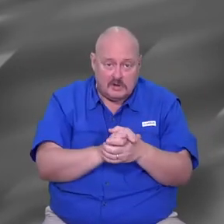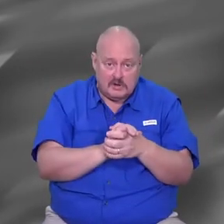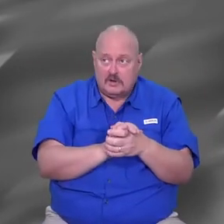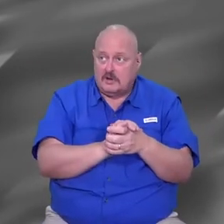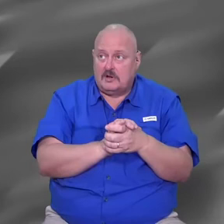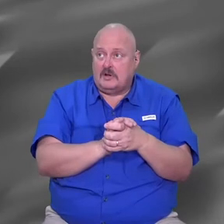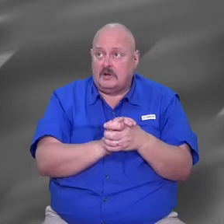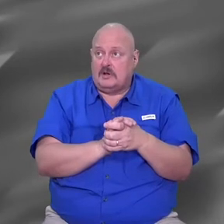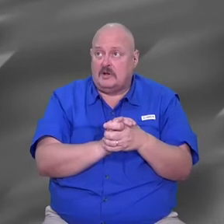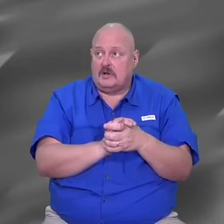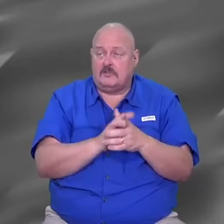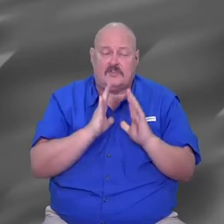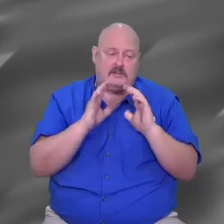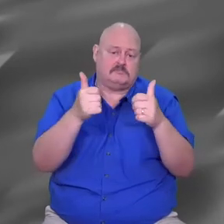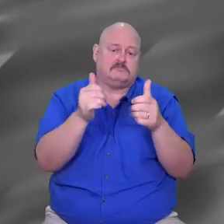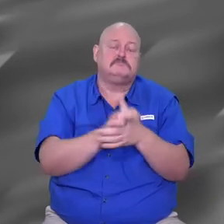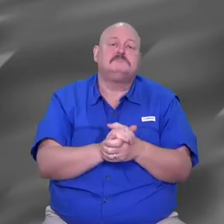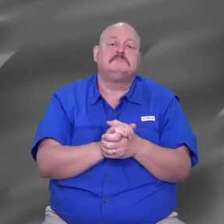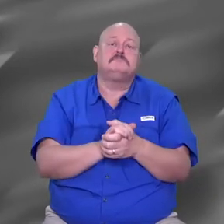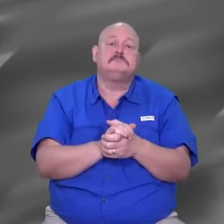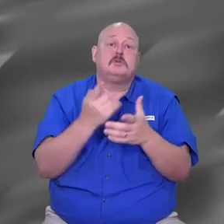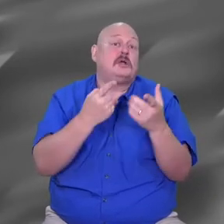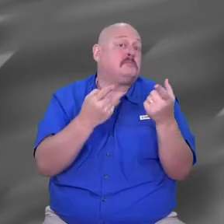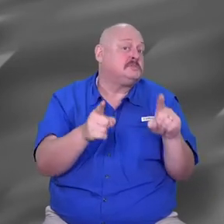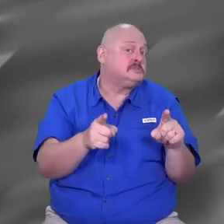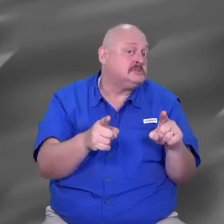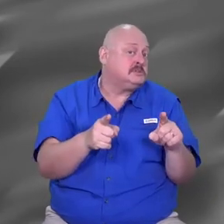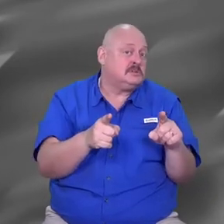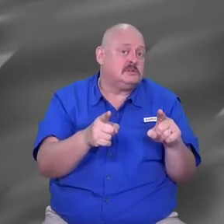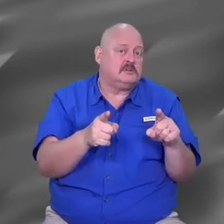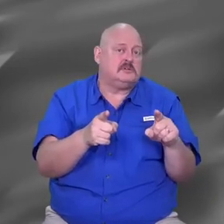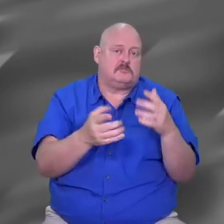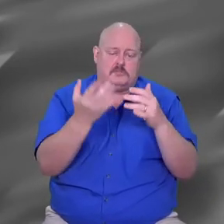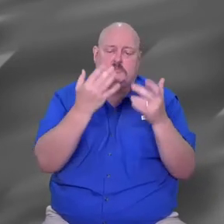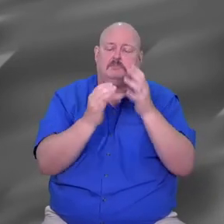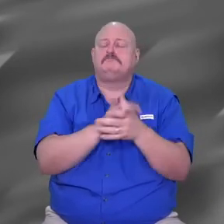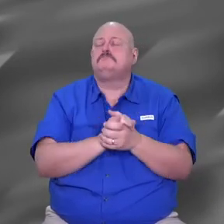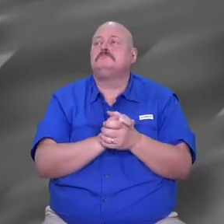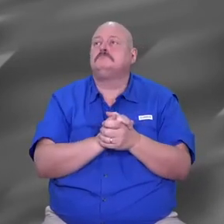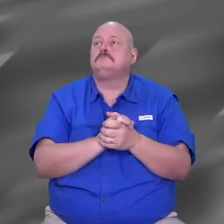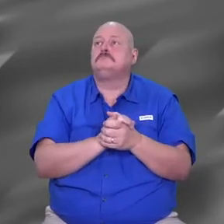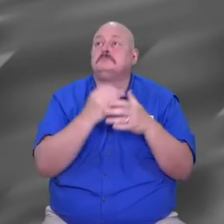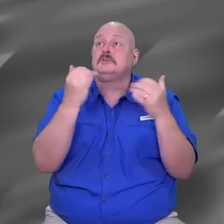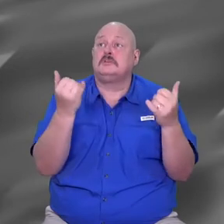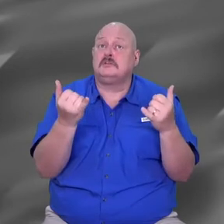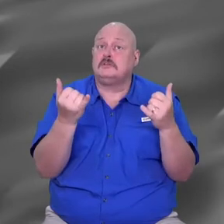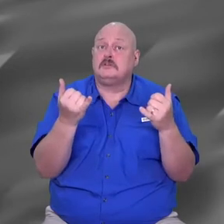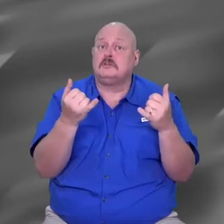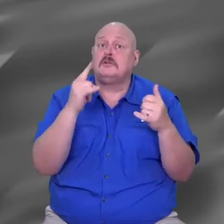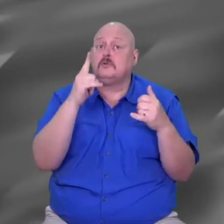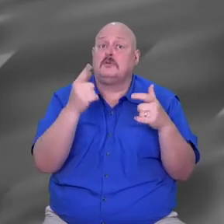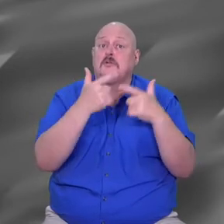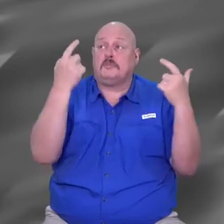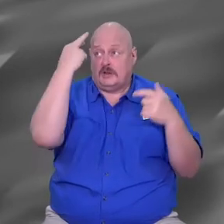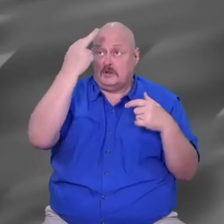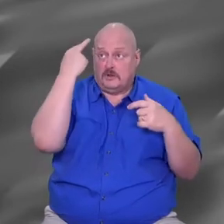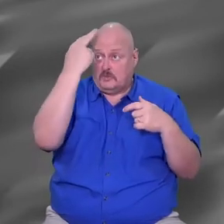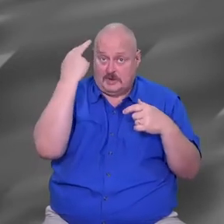It's fine. What happens? They get burned. Now, that is one of the major